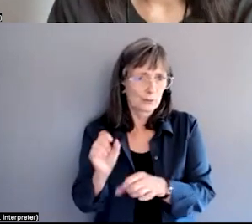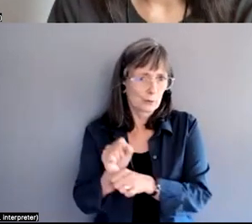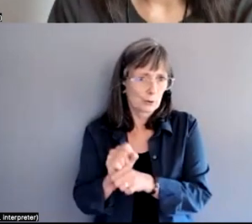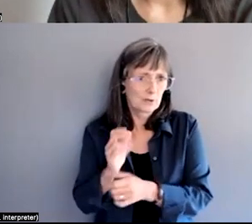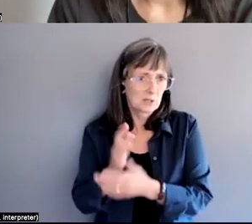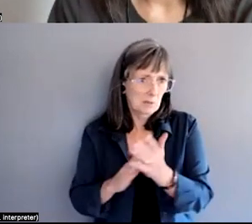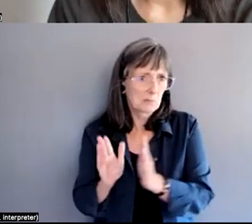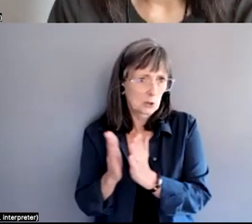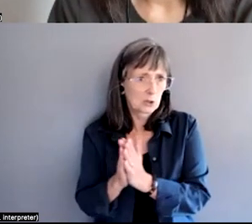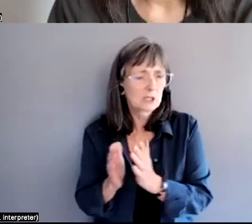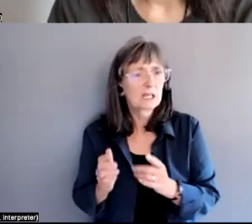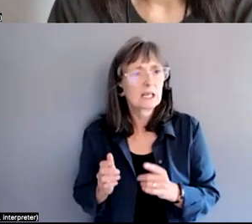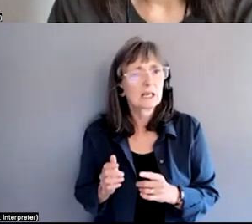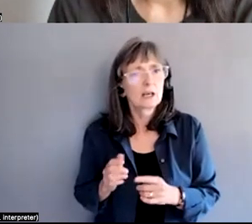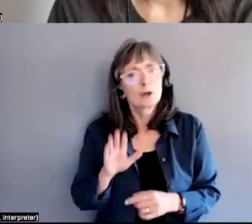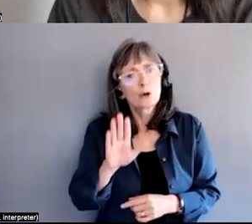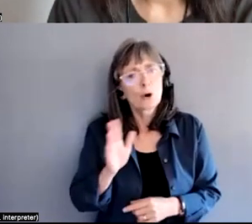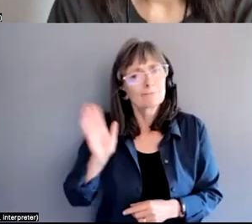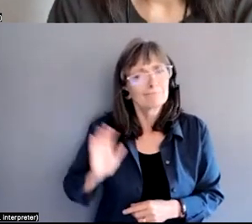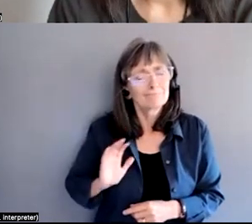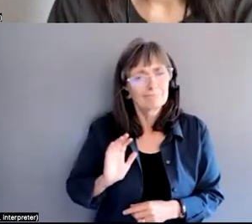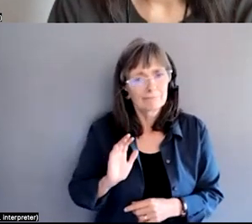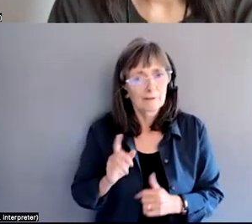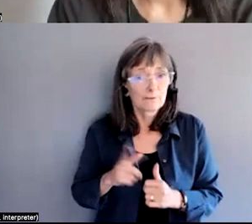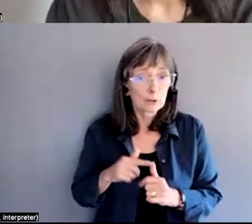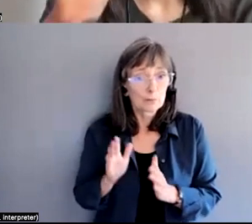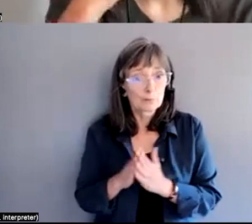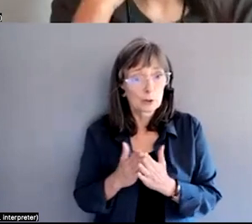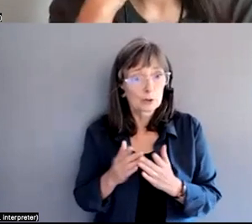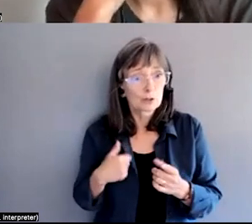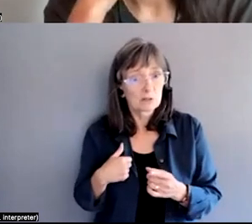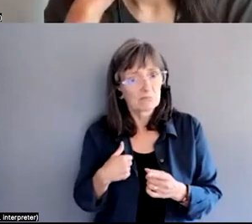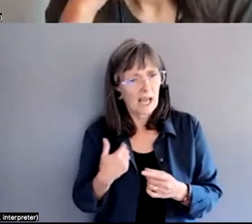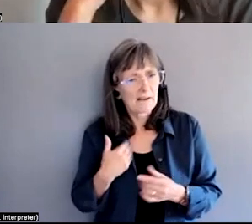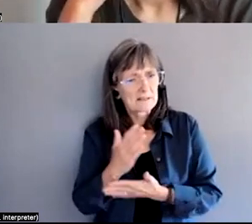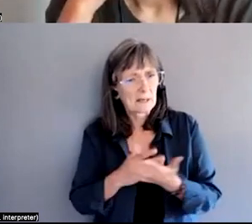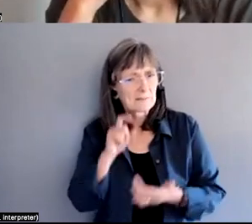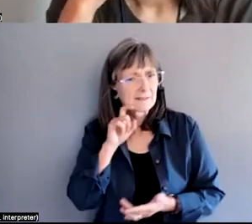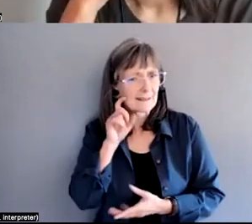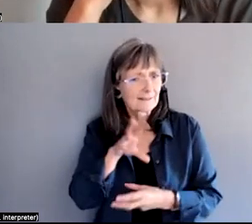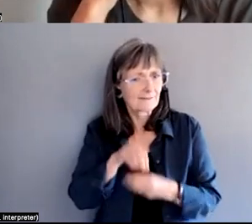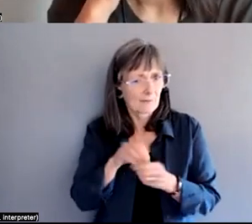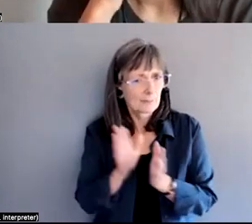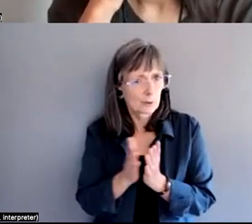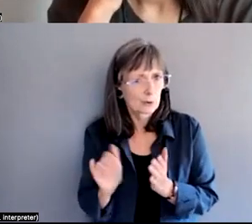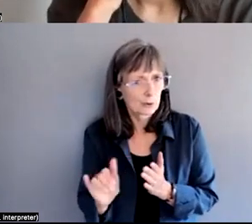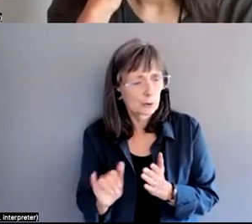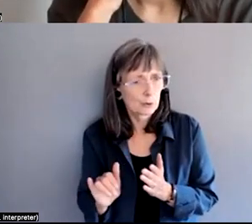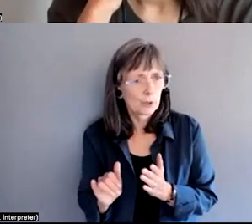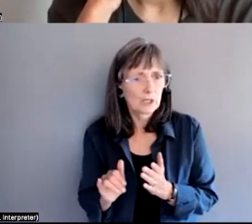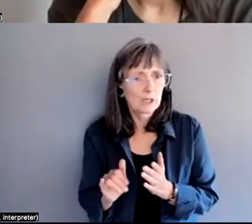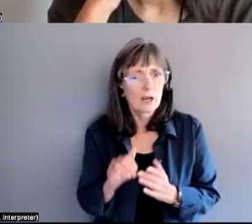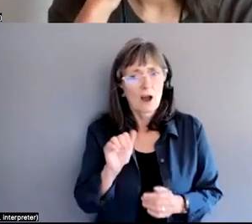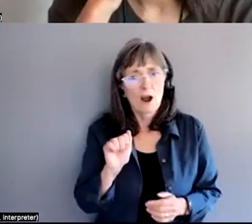books in Arsenal Pulp produces do have an element of sexuality to them. They do. Arsenal does a lot of